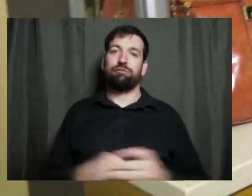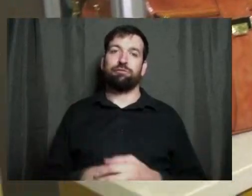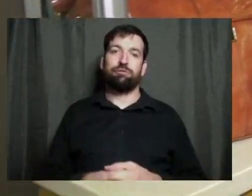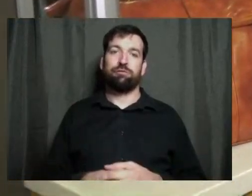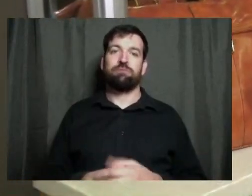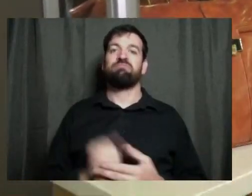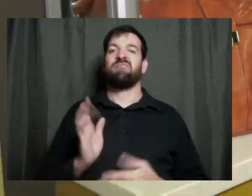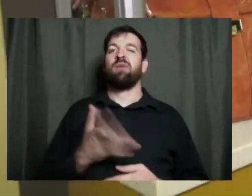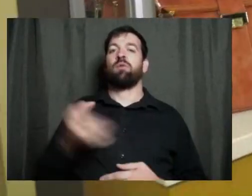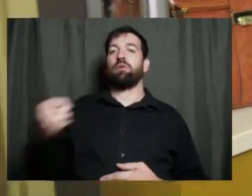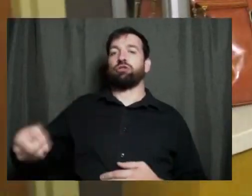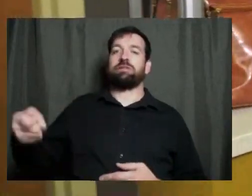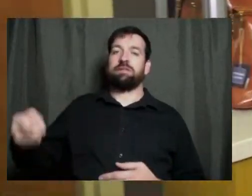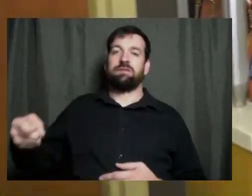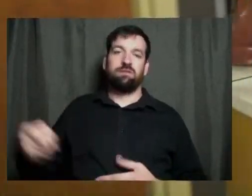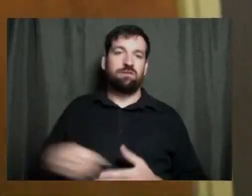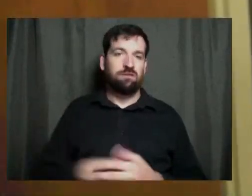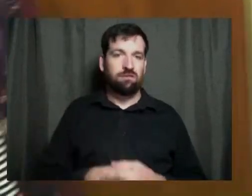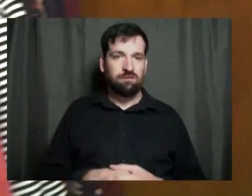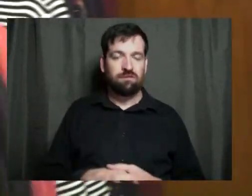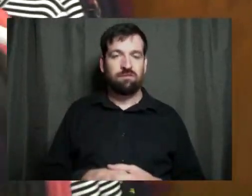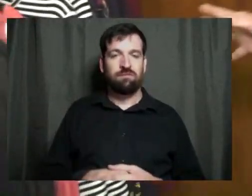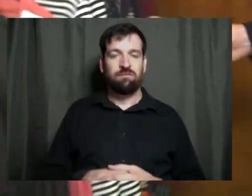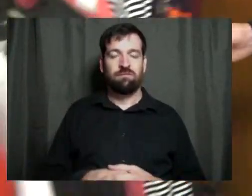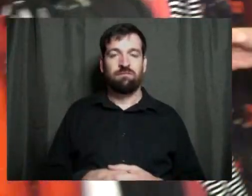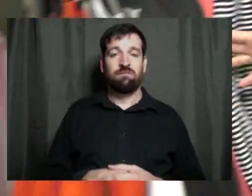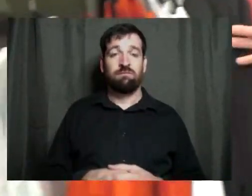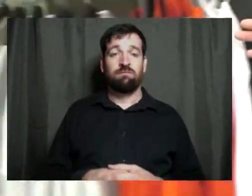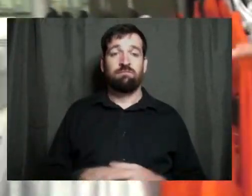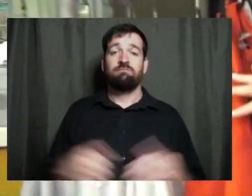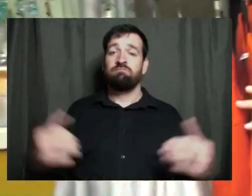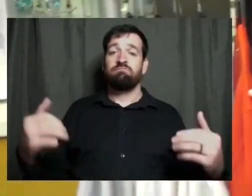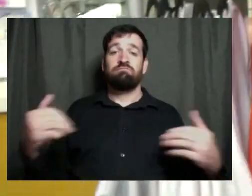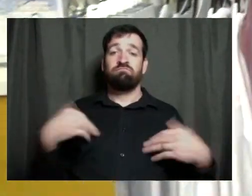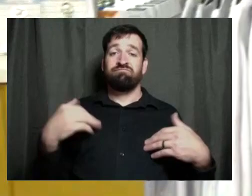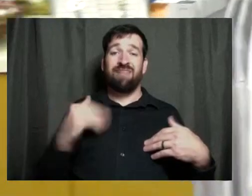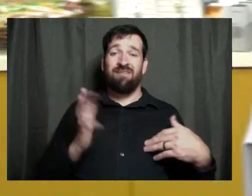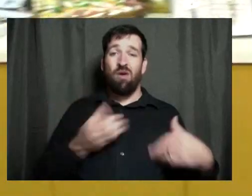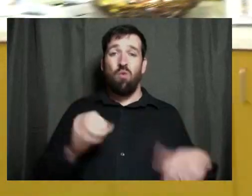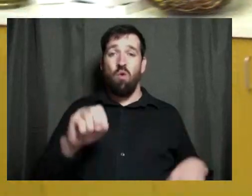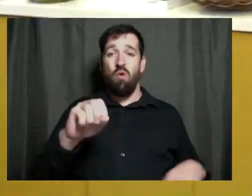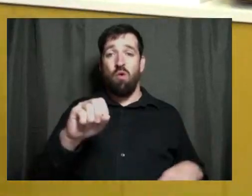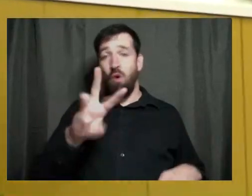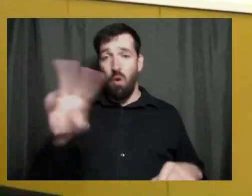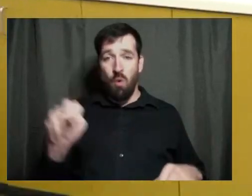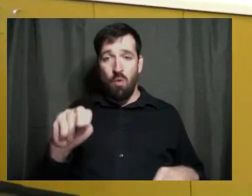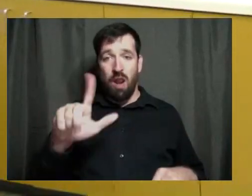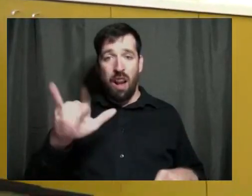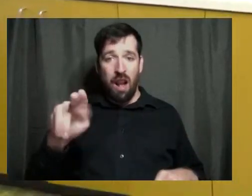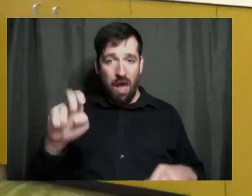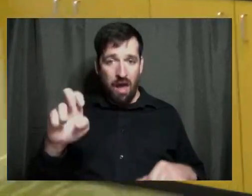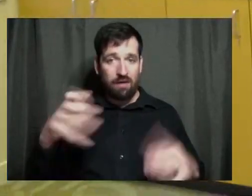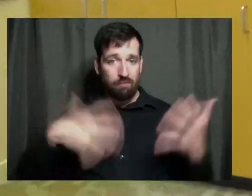purses. And then we have a line of clothes. And then this area